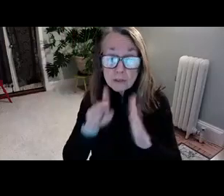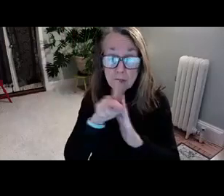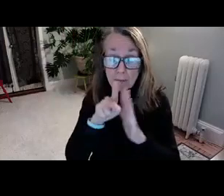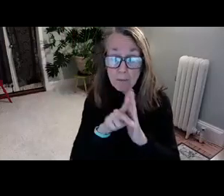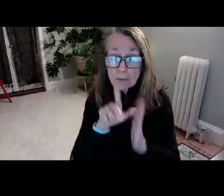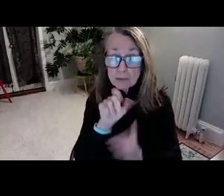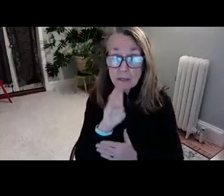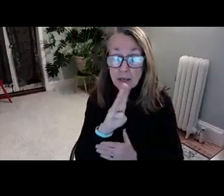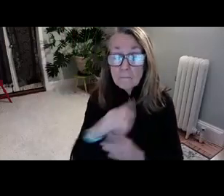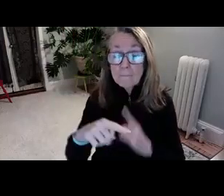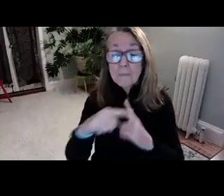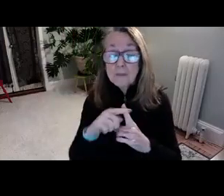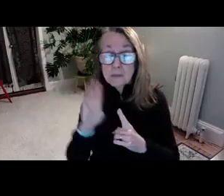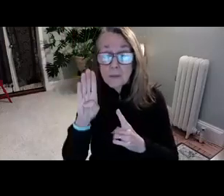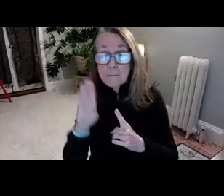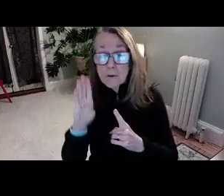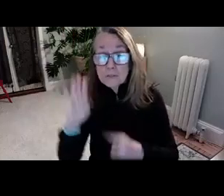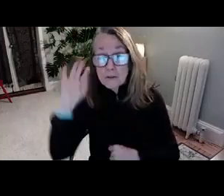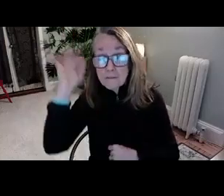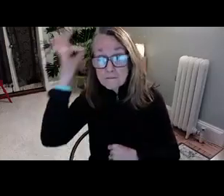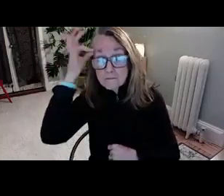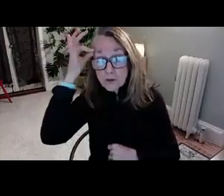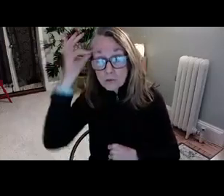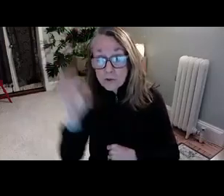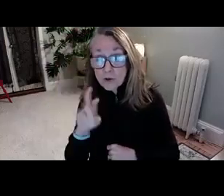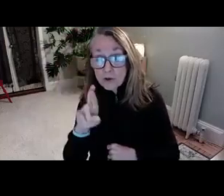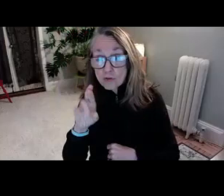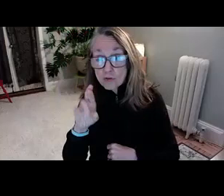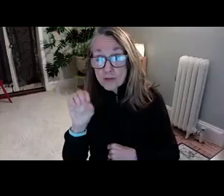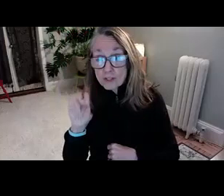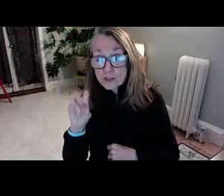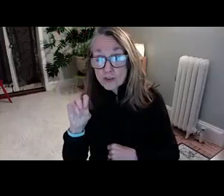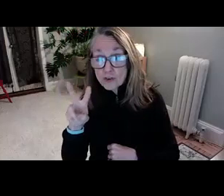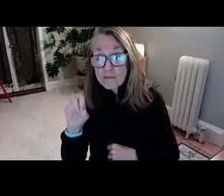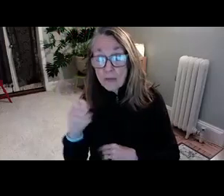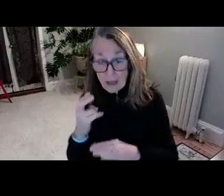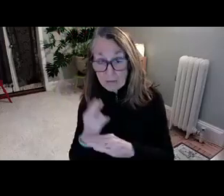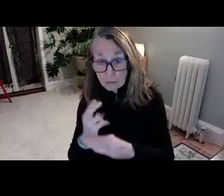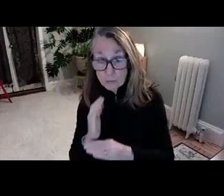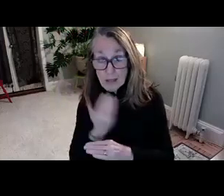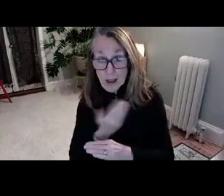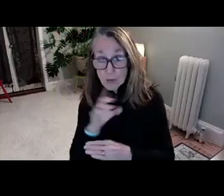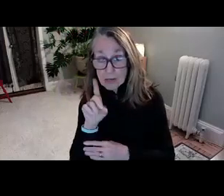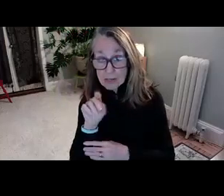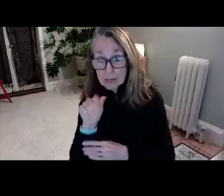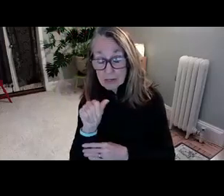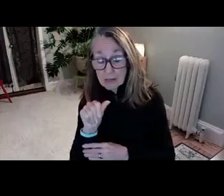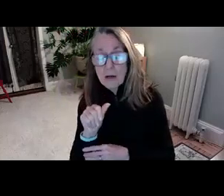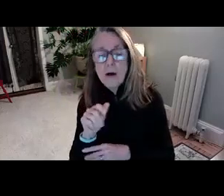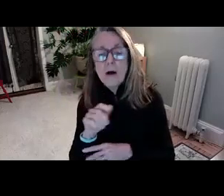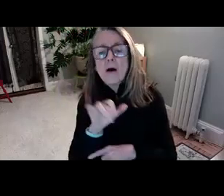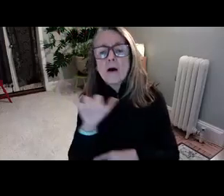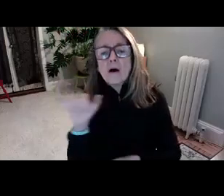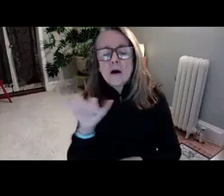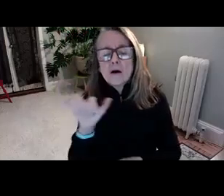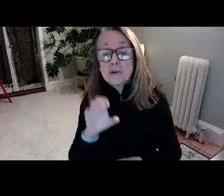Boston Federal Reserve, have worked with our data. And then we'll also do, the ecosystem